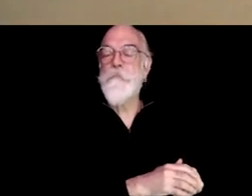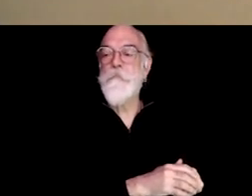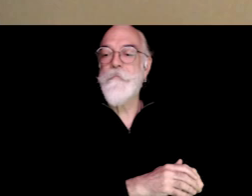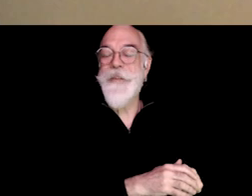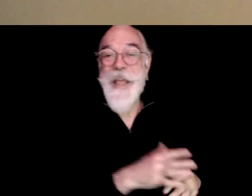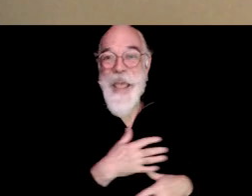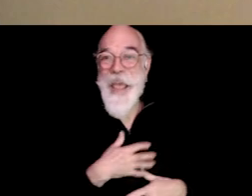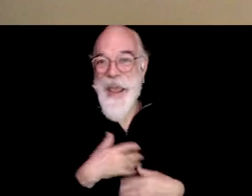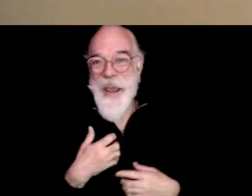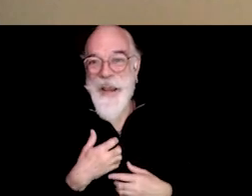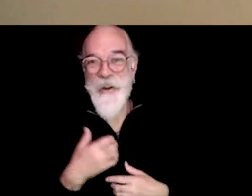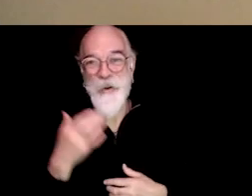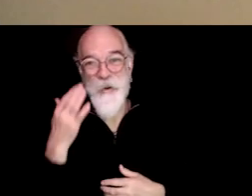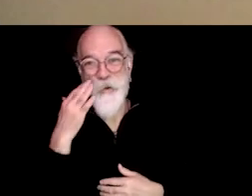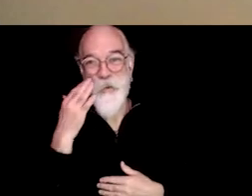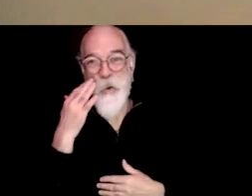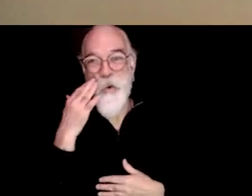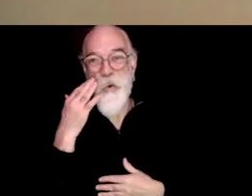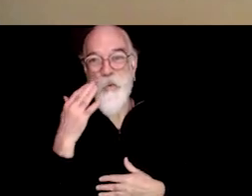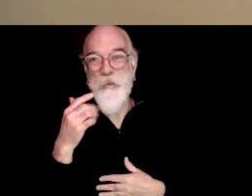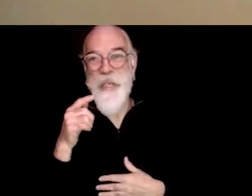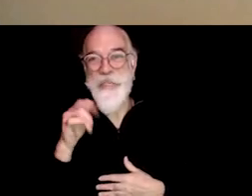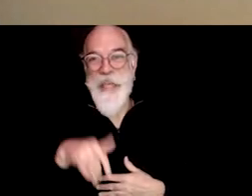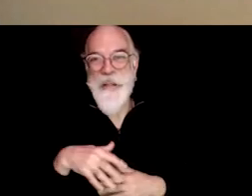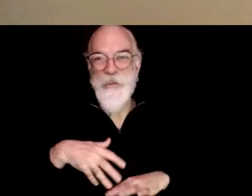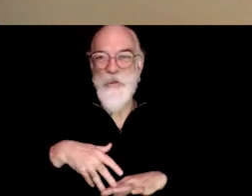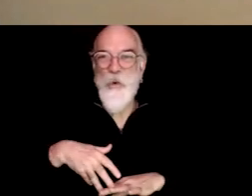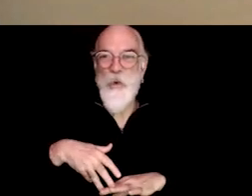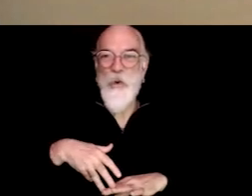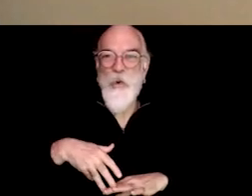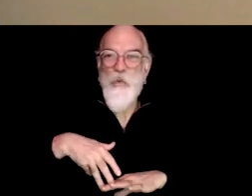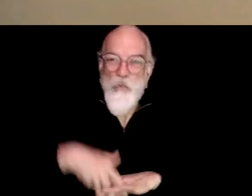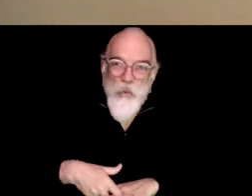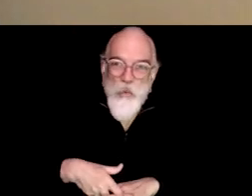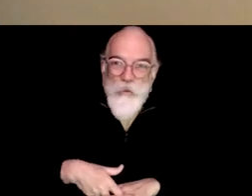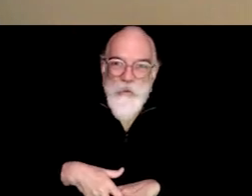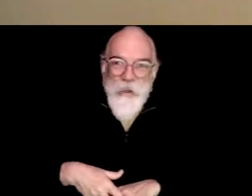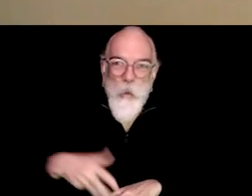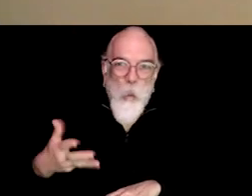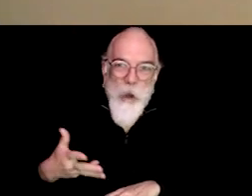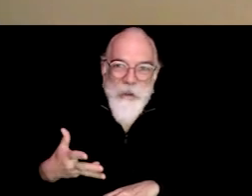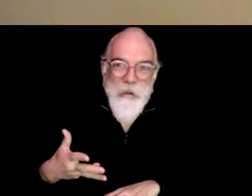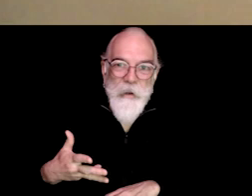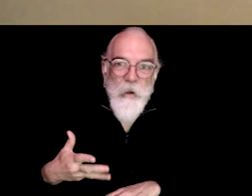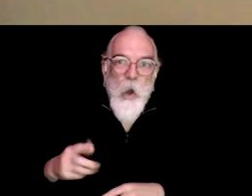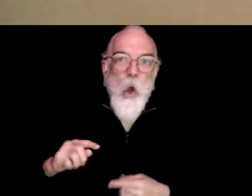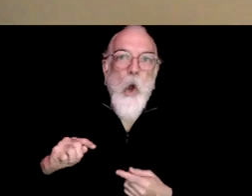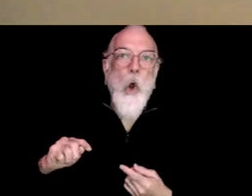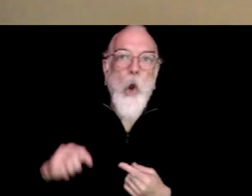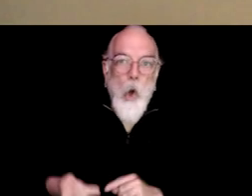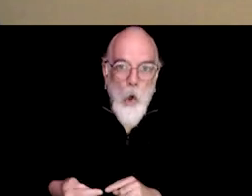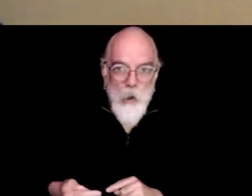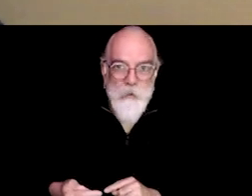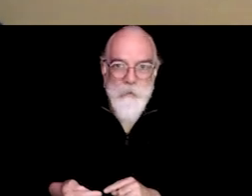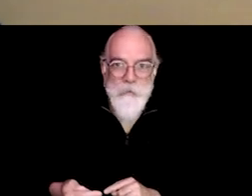which anger is really founded in hurt